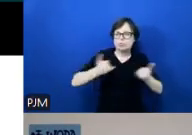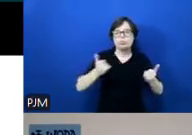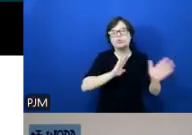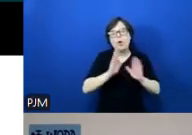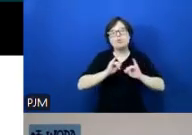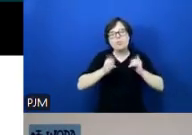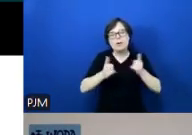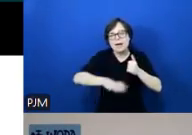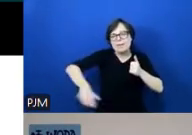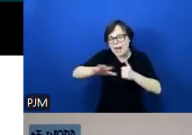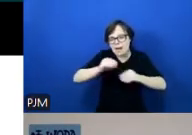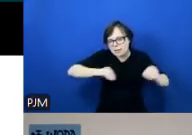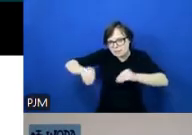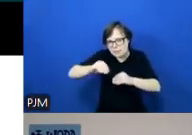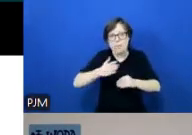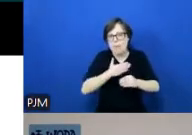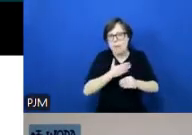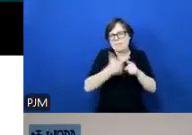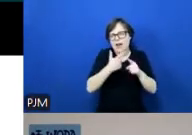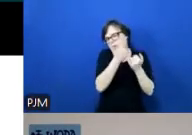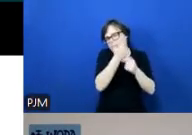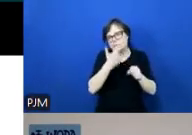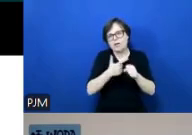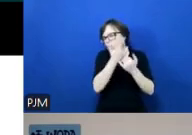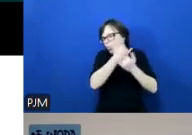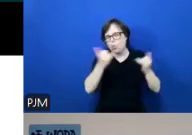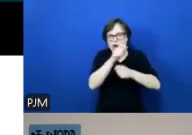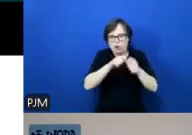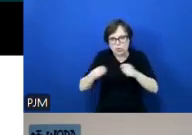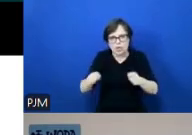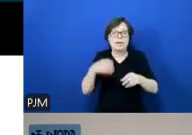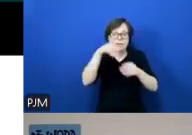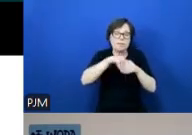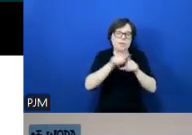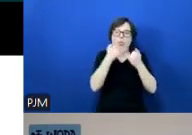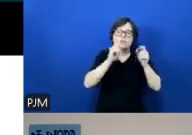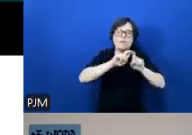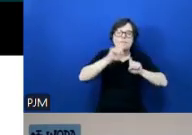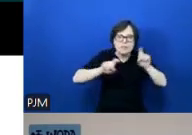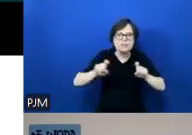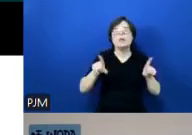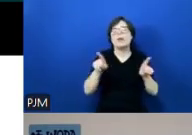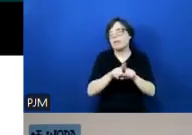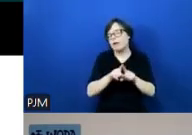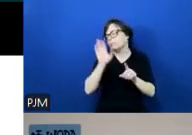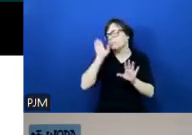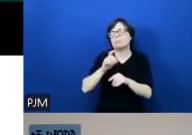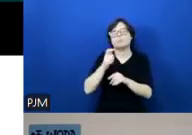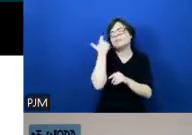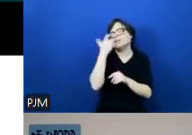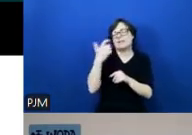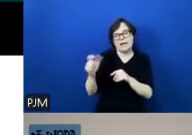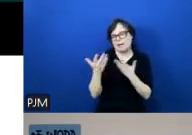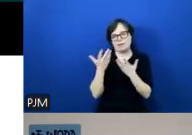practical solutions for green areas. We have 20 different solutions with measurements